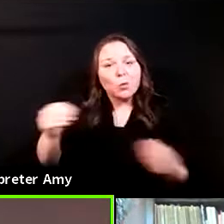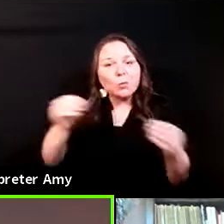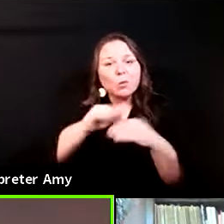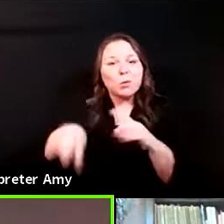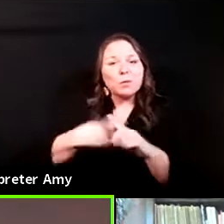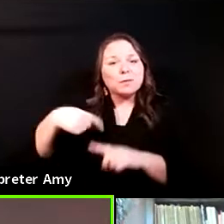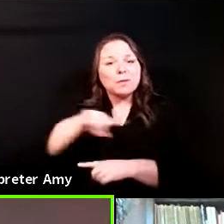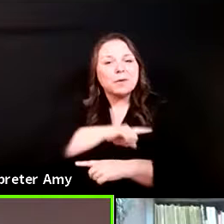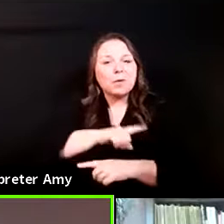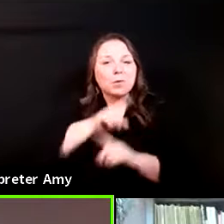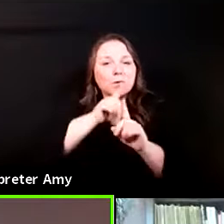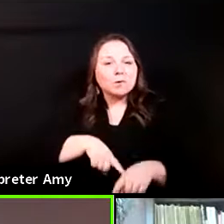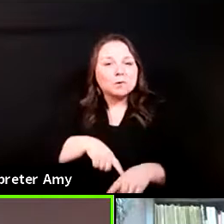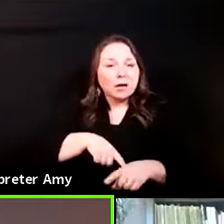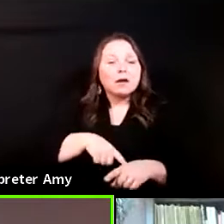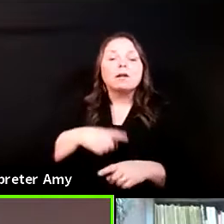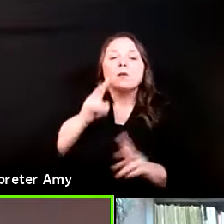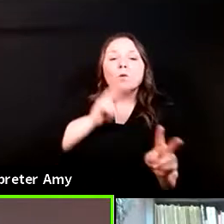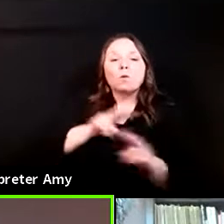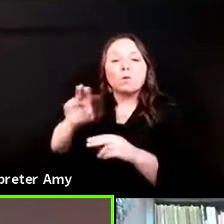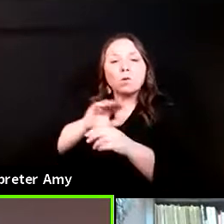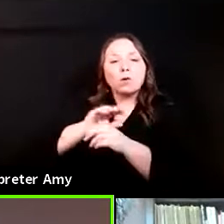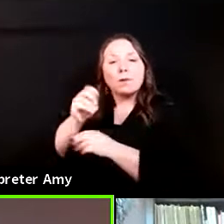COVID-19 response, just log on to